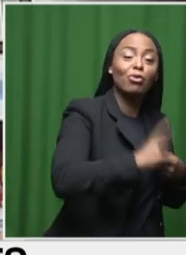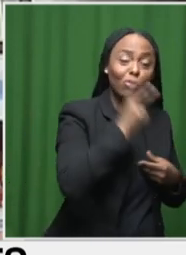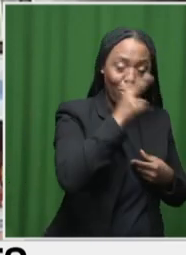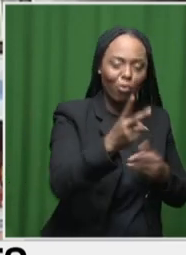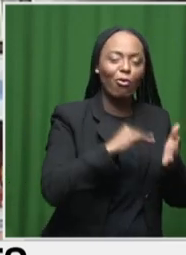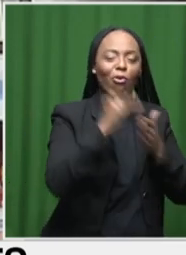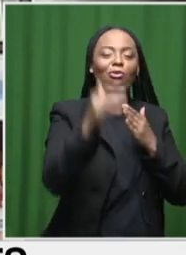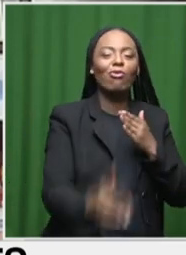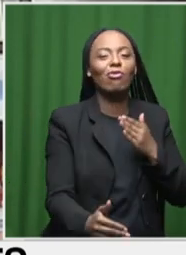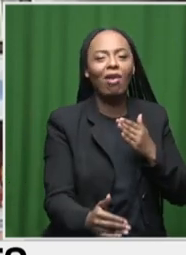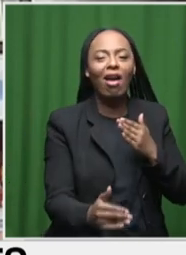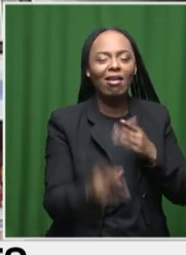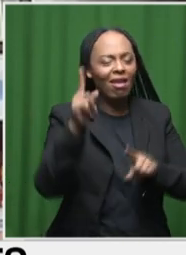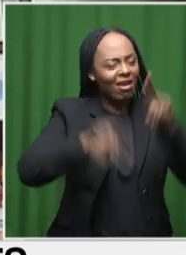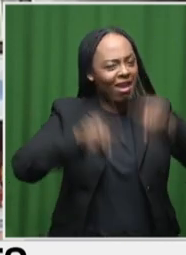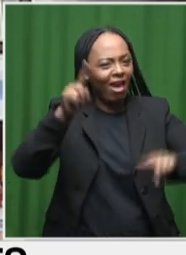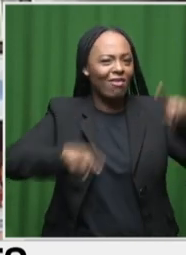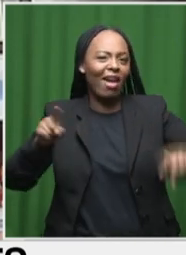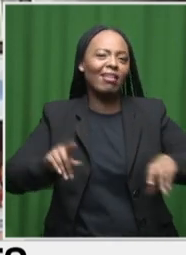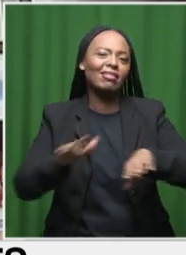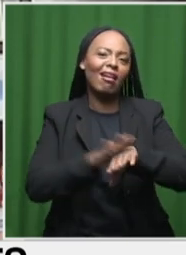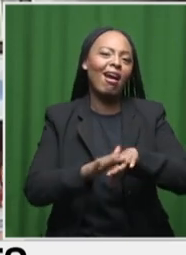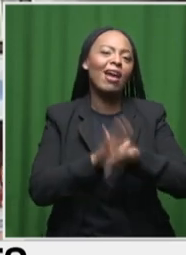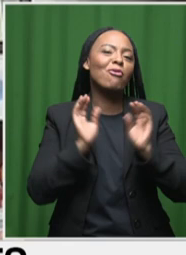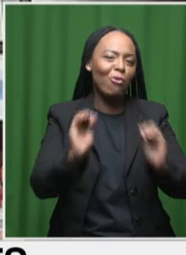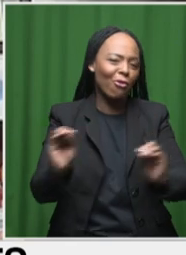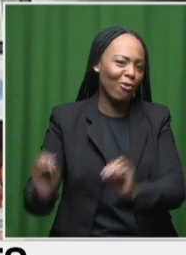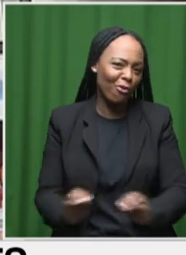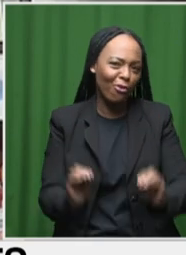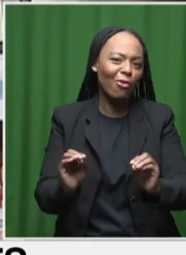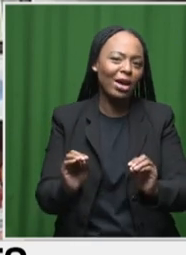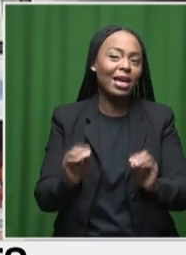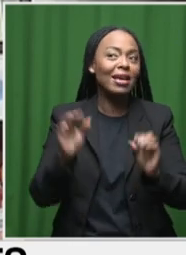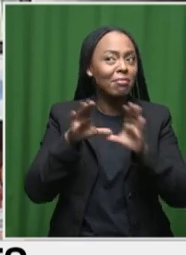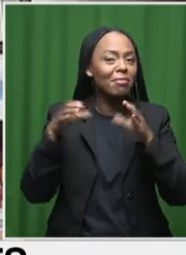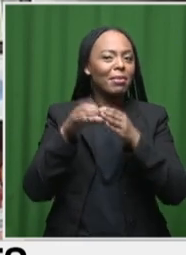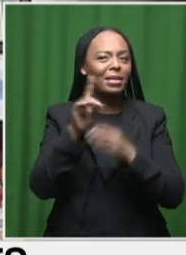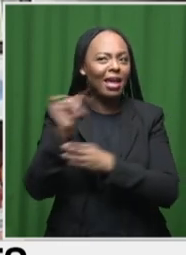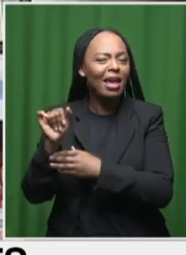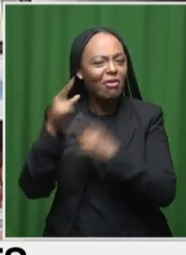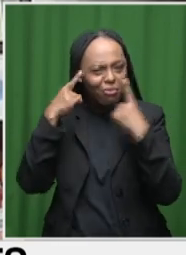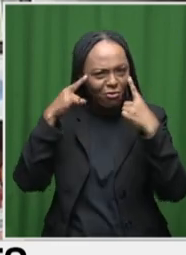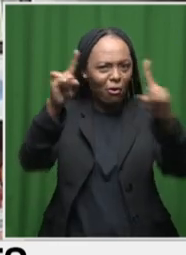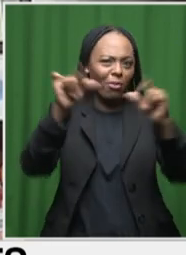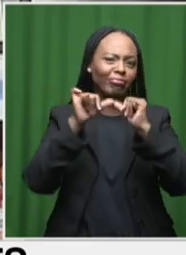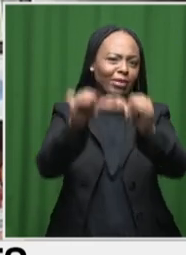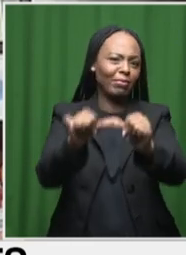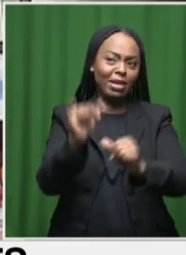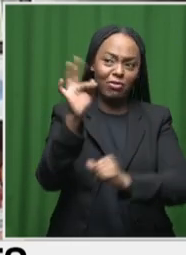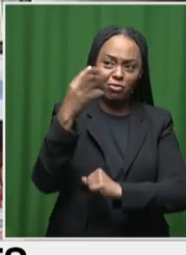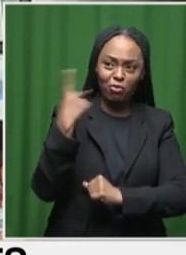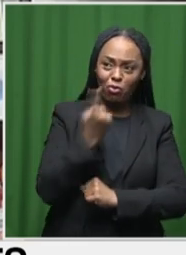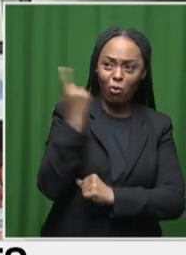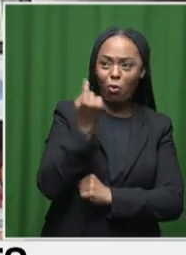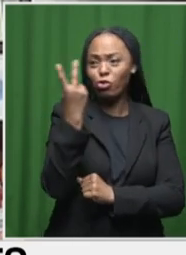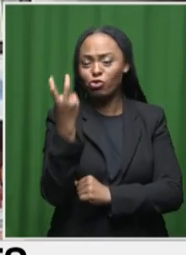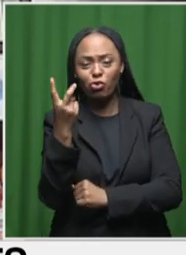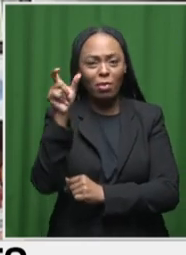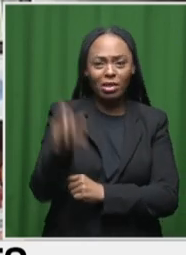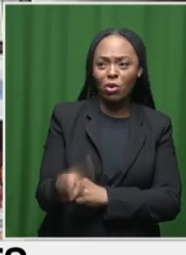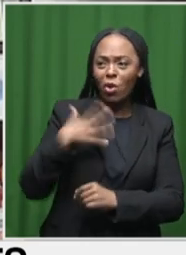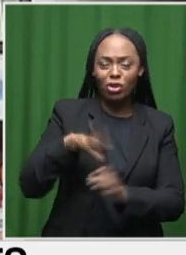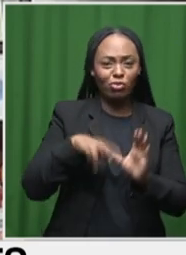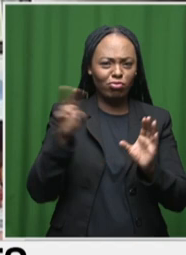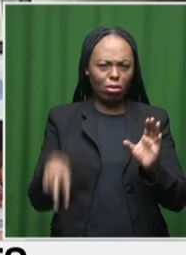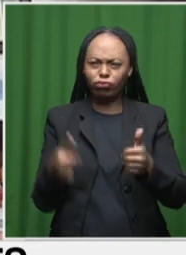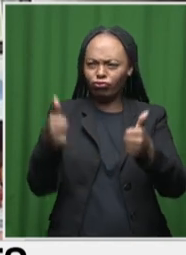that is diverse and will take our party forward, and they are all staying. So if one or two people want to leave, that's their right. I